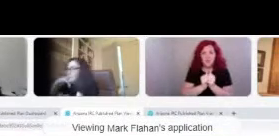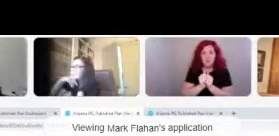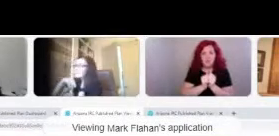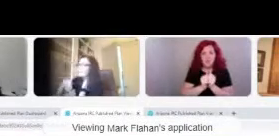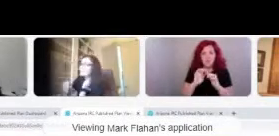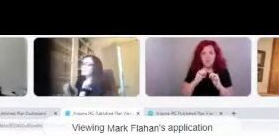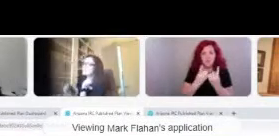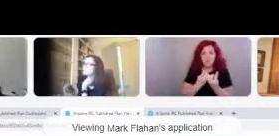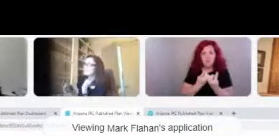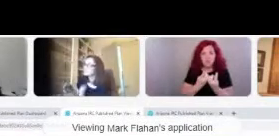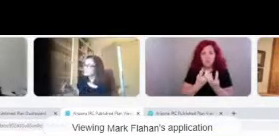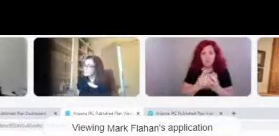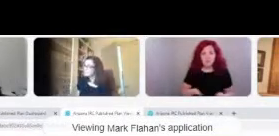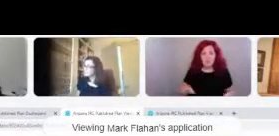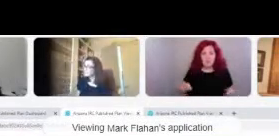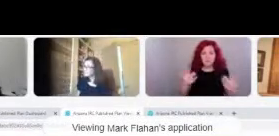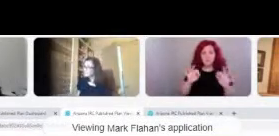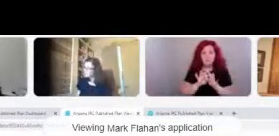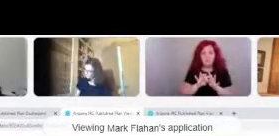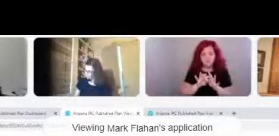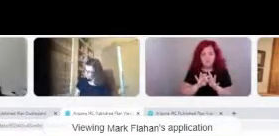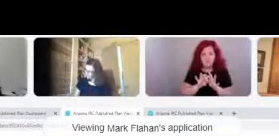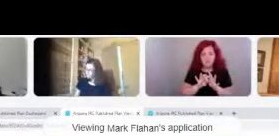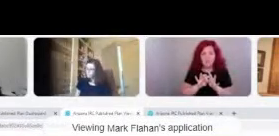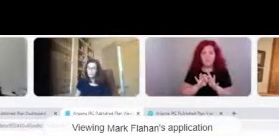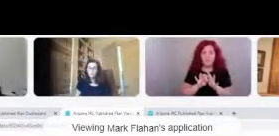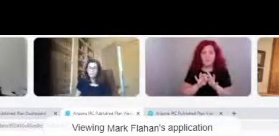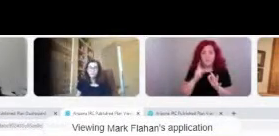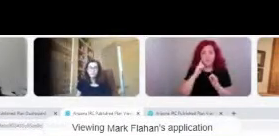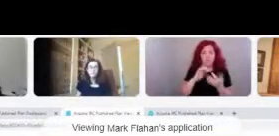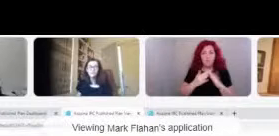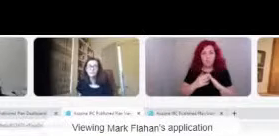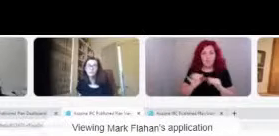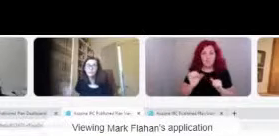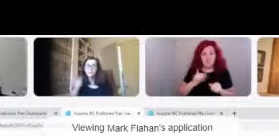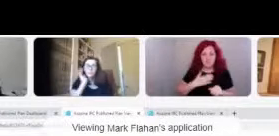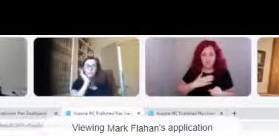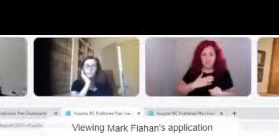important for communities like mine